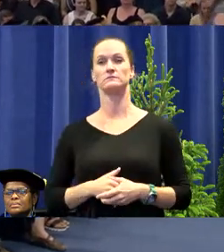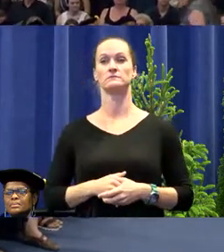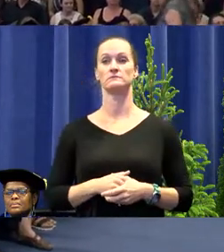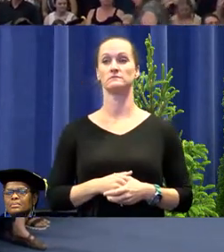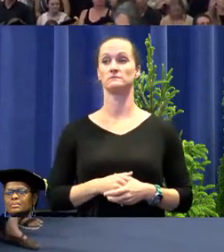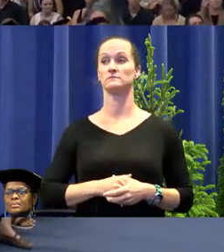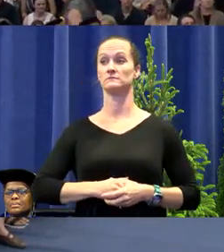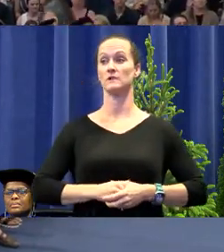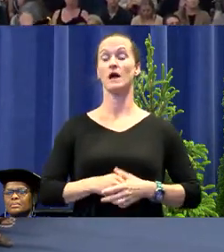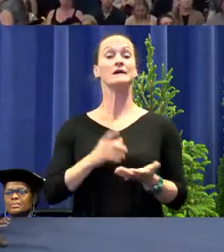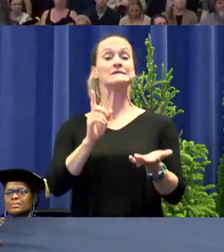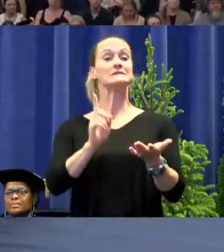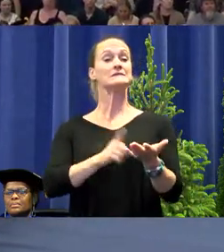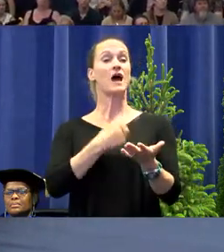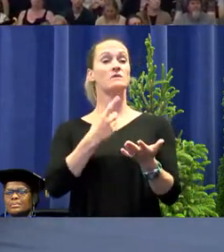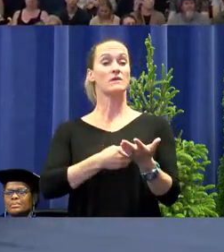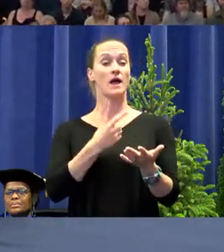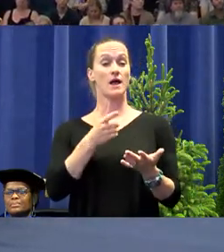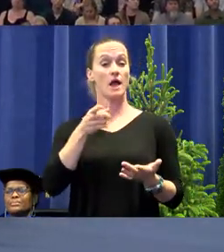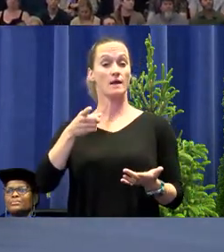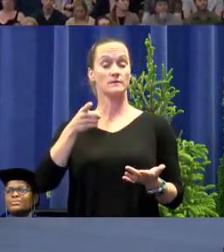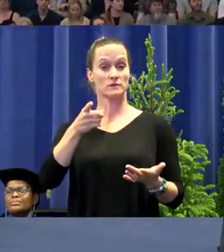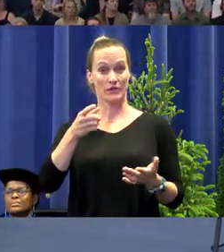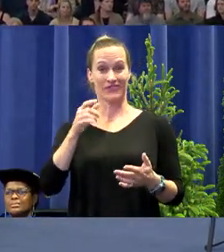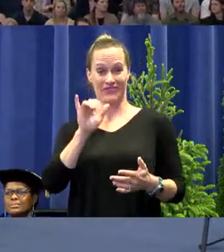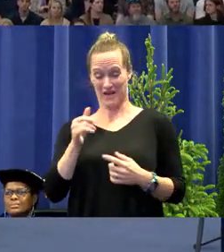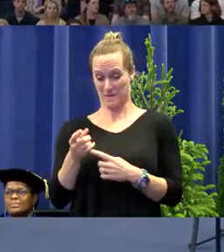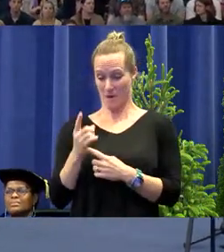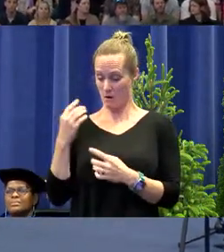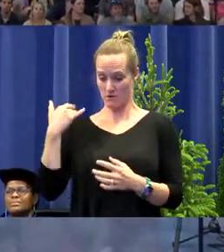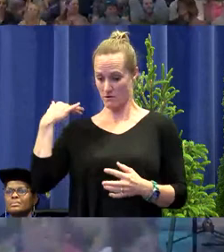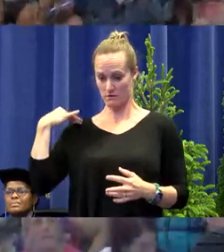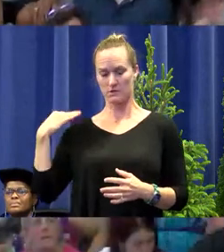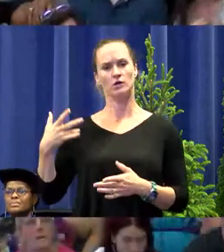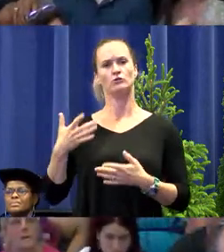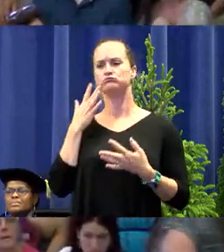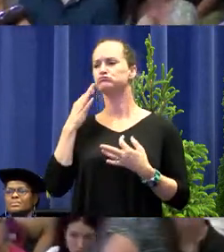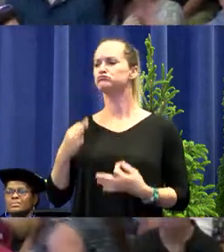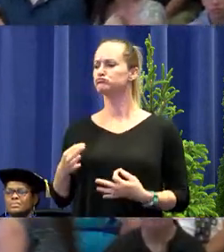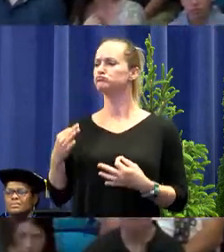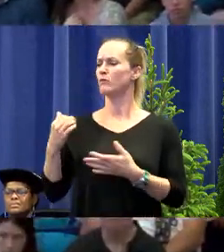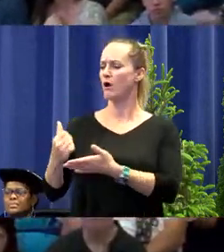the way, sometimes we don't even notice the impact that they had at the time, although their